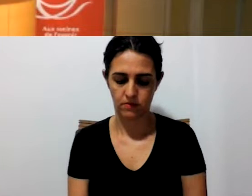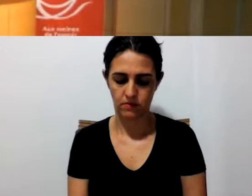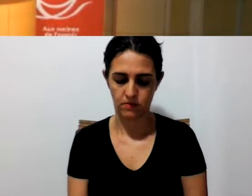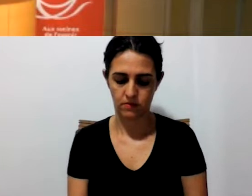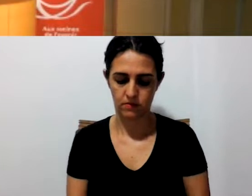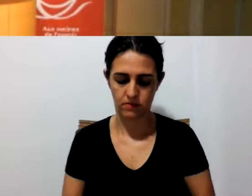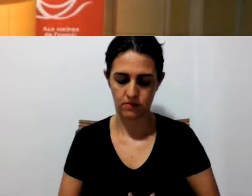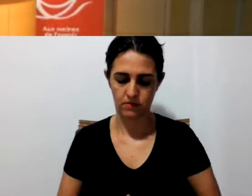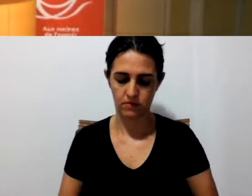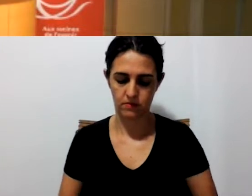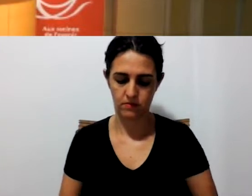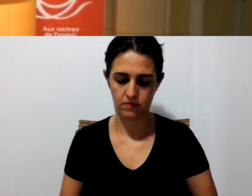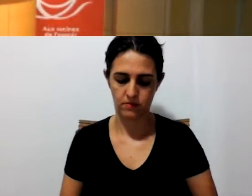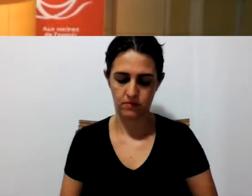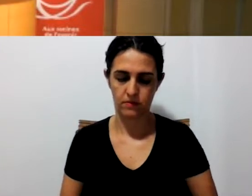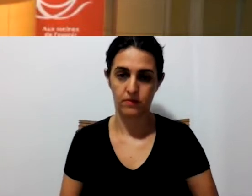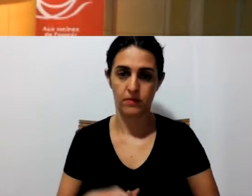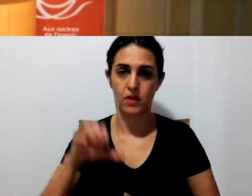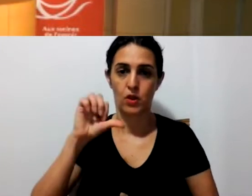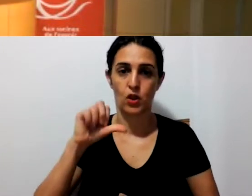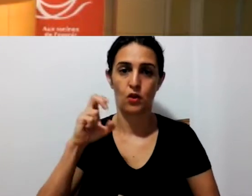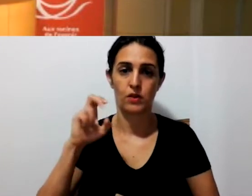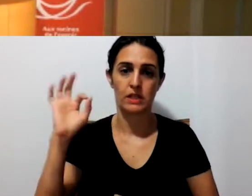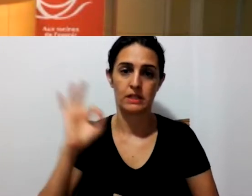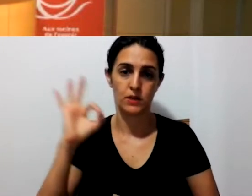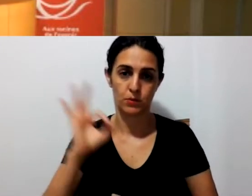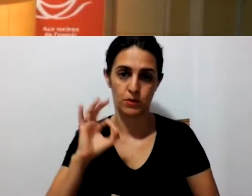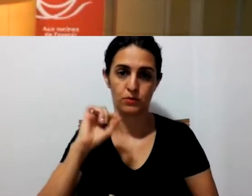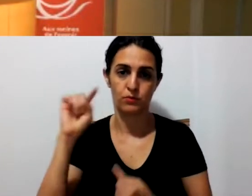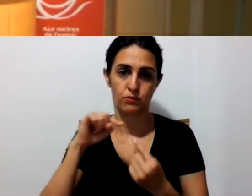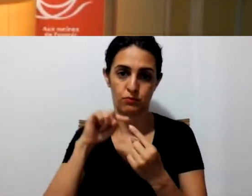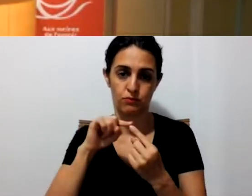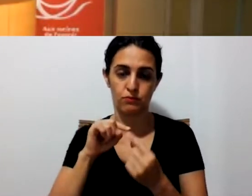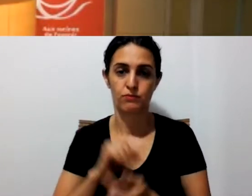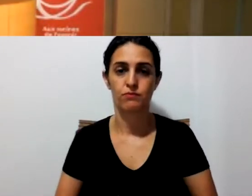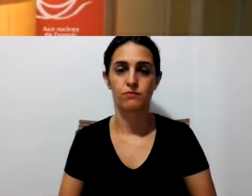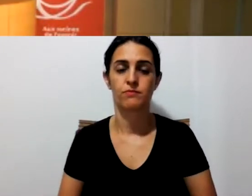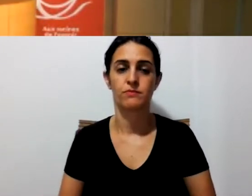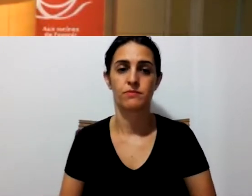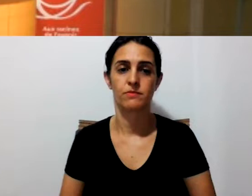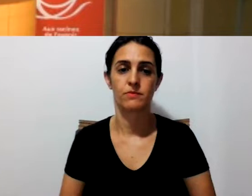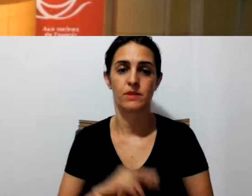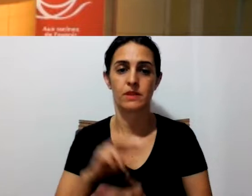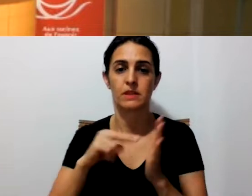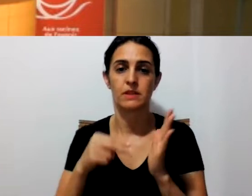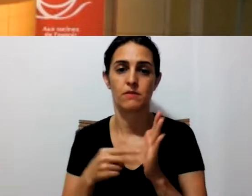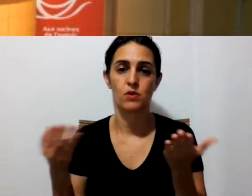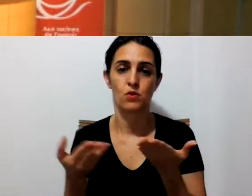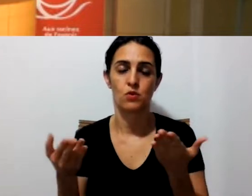5. The ones that accumulate in the weekend. Yeah. 6 next month. And so there